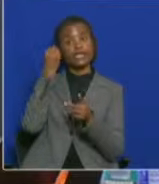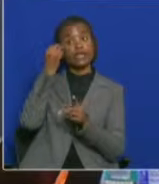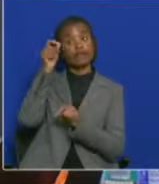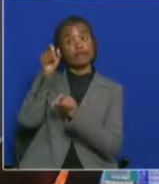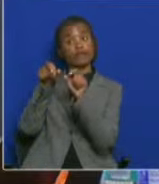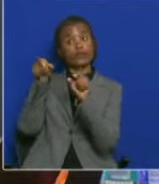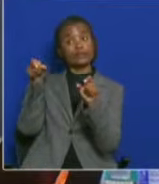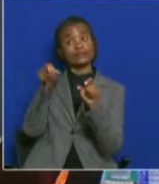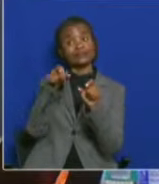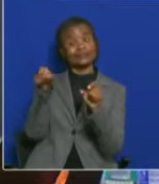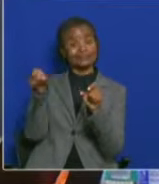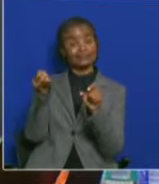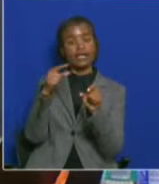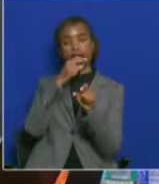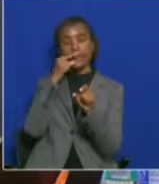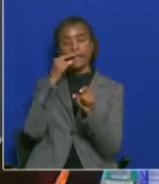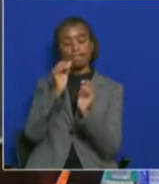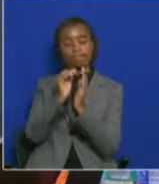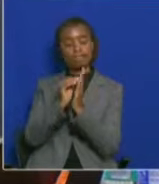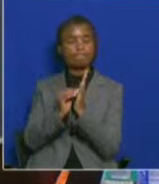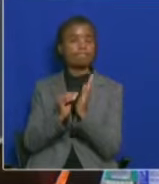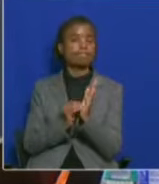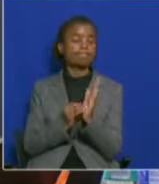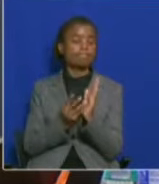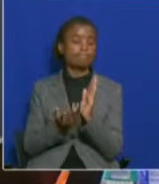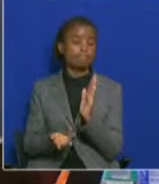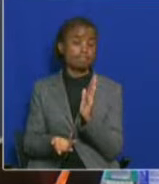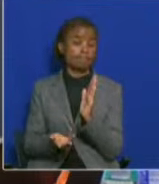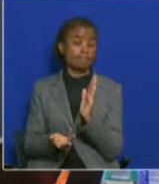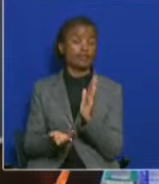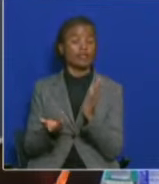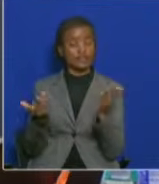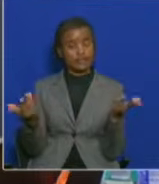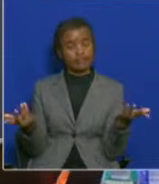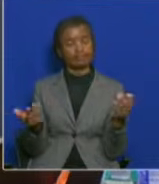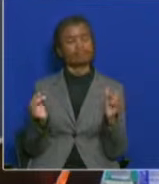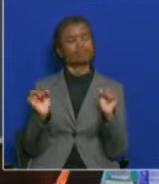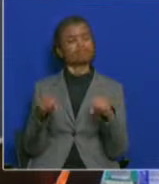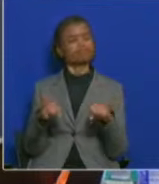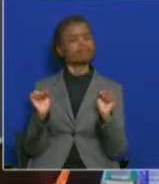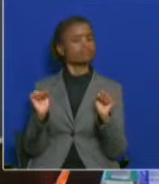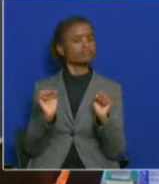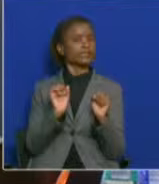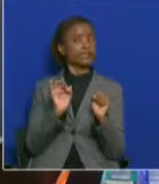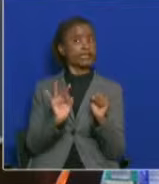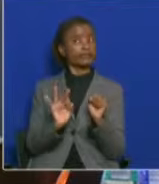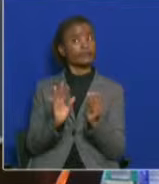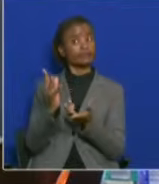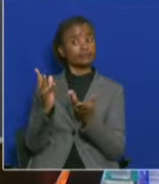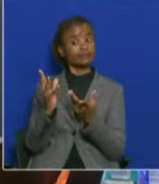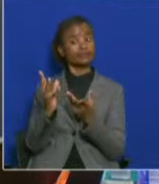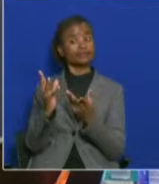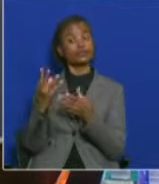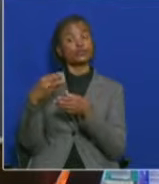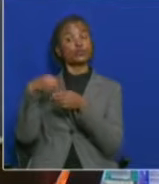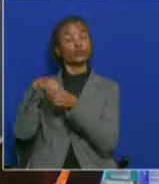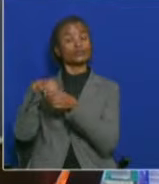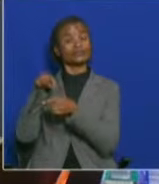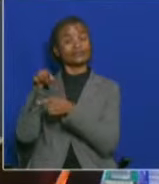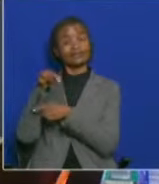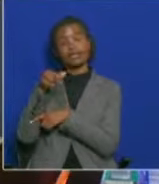Of course, if the evidence does concern a crime intelligence operation, one would expect it to have been formally registered as